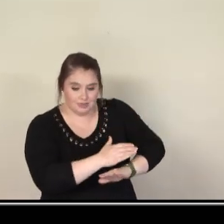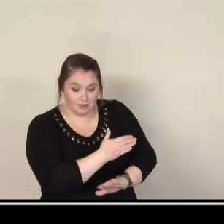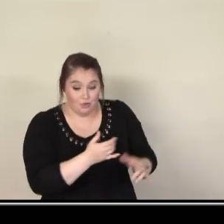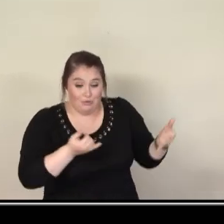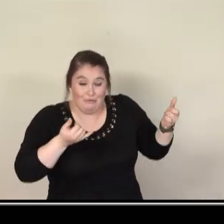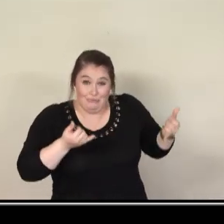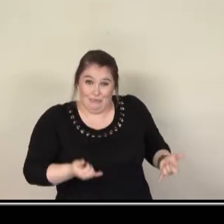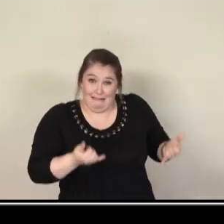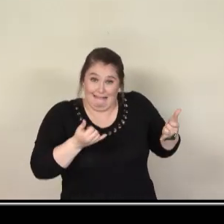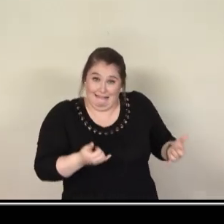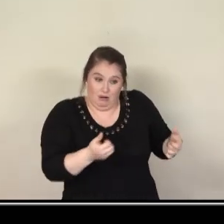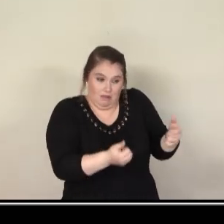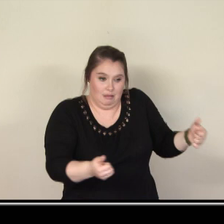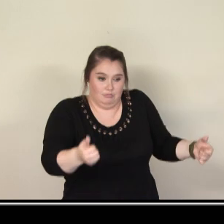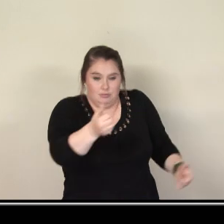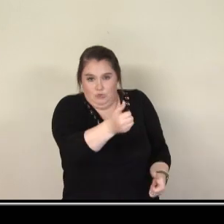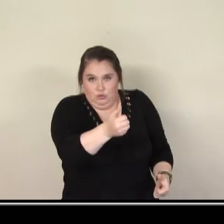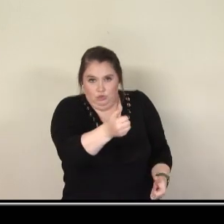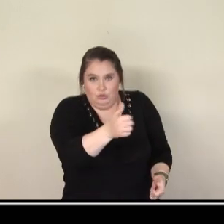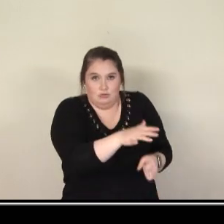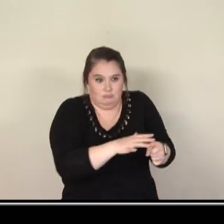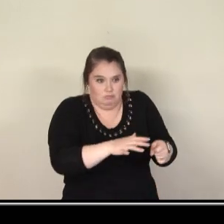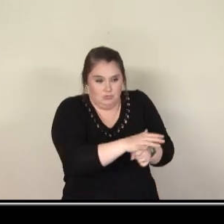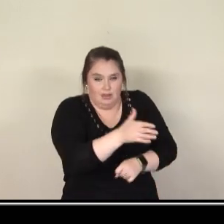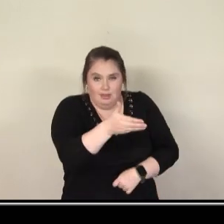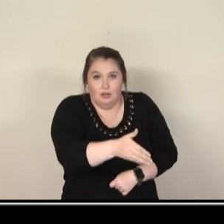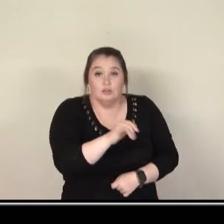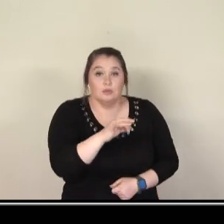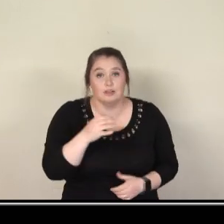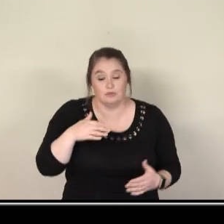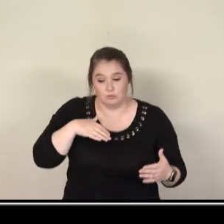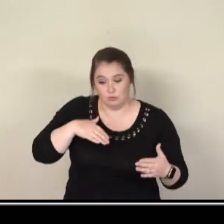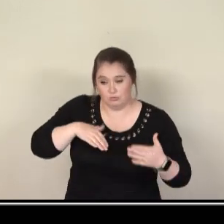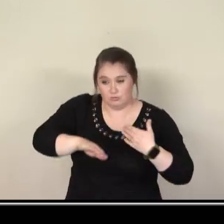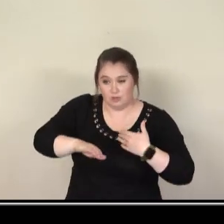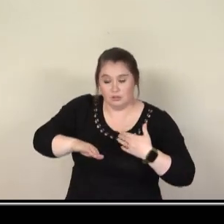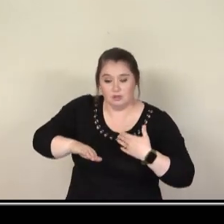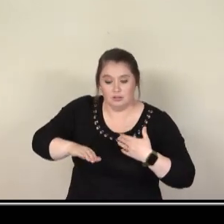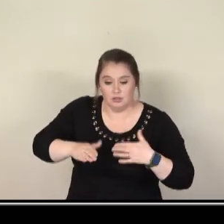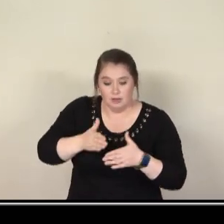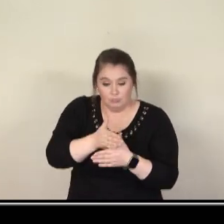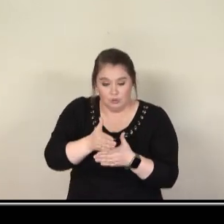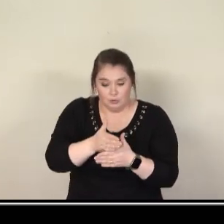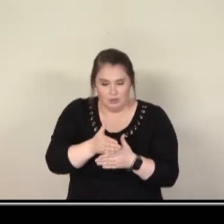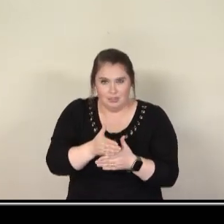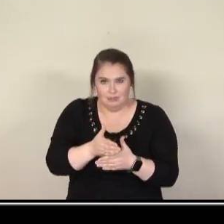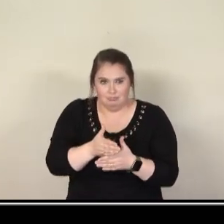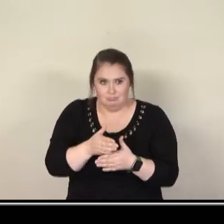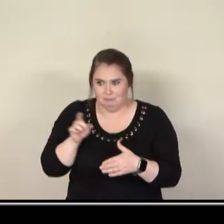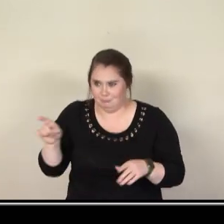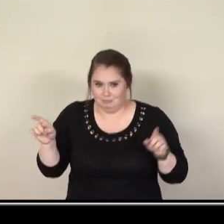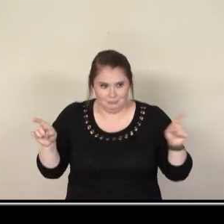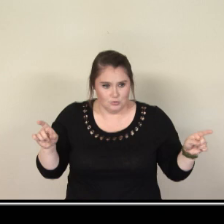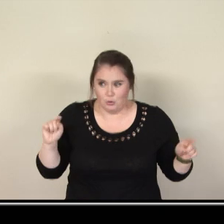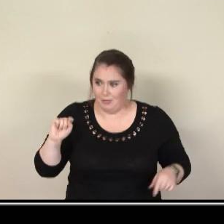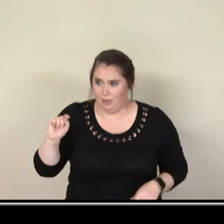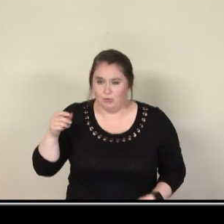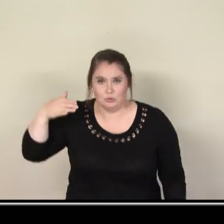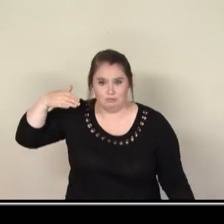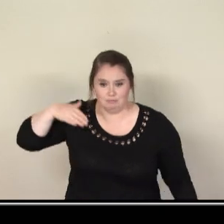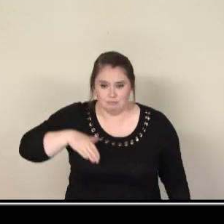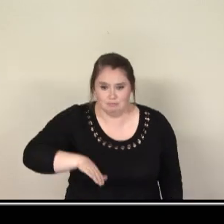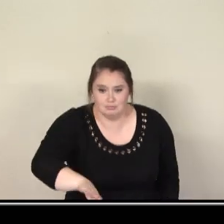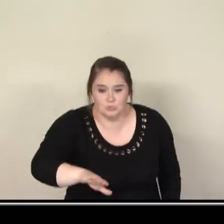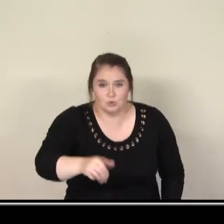the existing admin is right now. So if you're familiar with that campus, you walk through right in between the 2 bathrooms, and you actually go